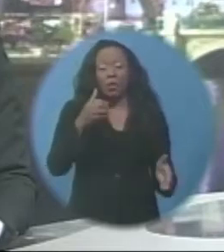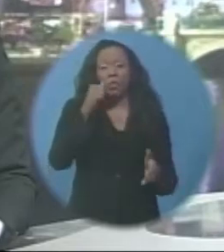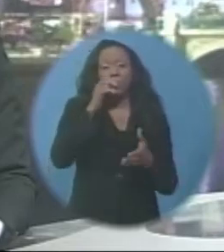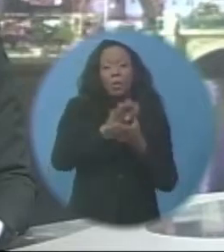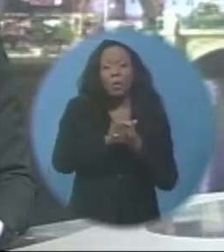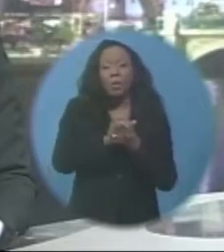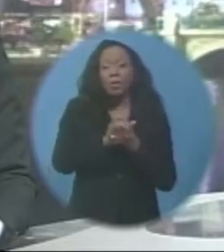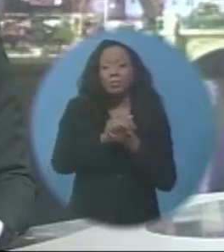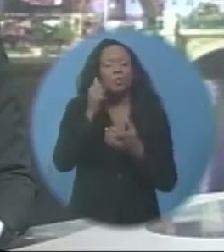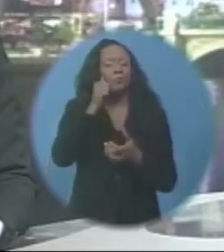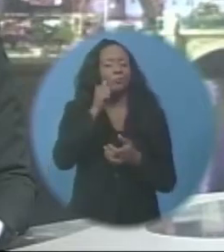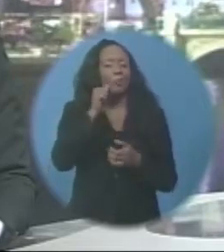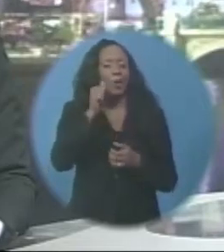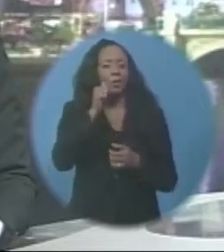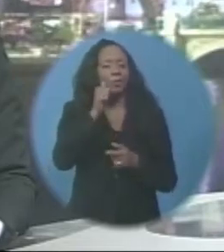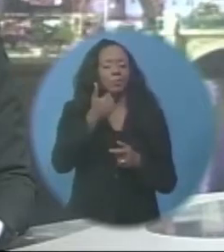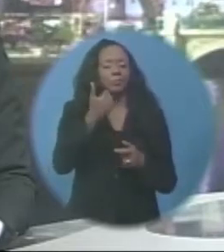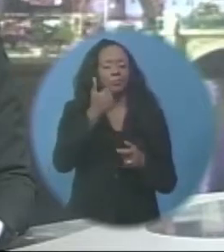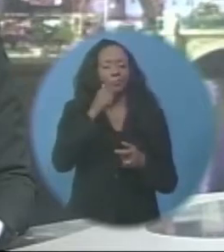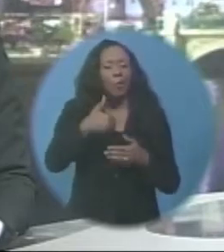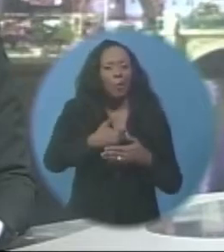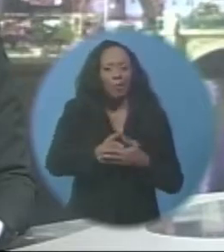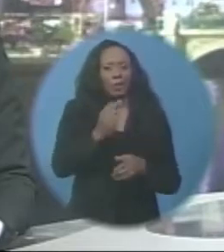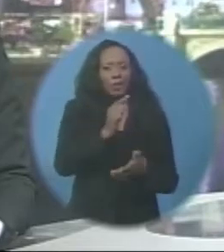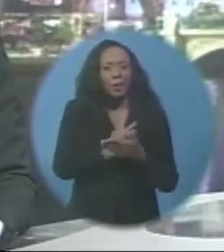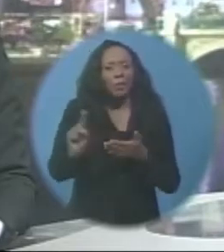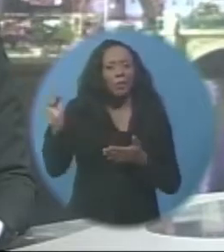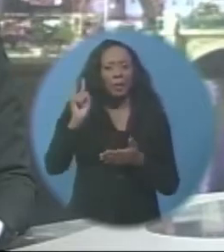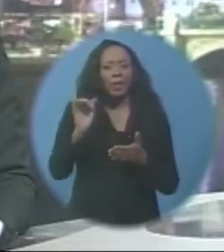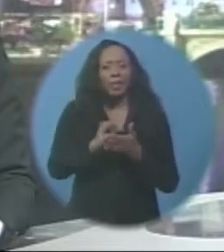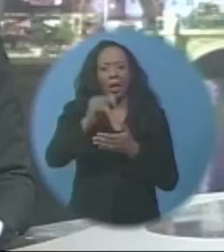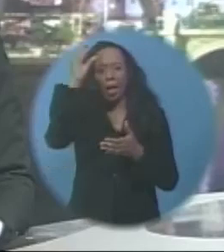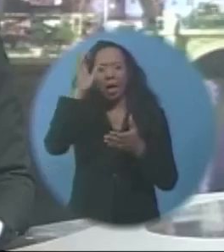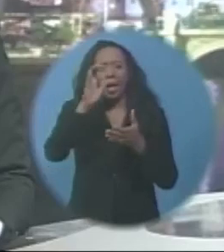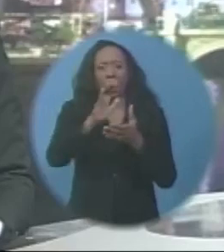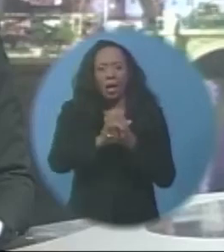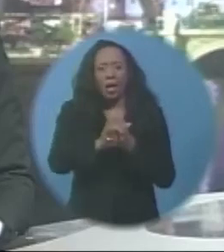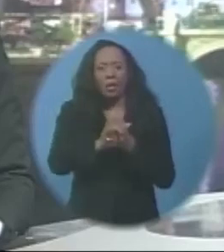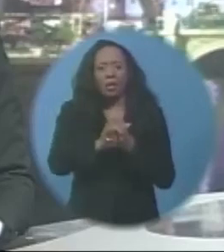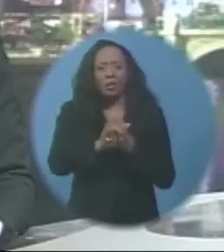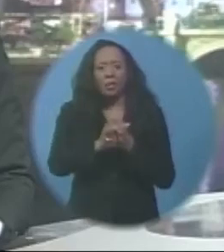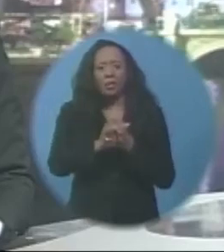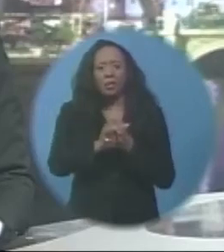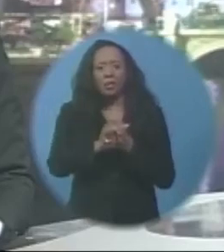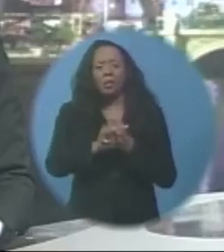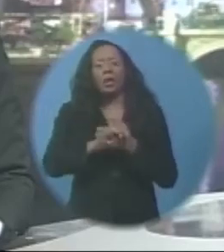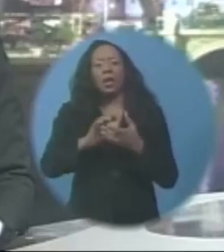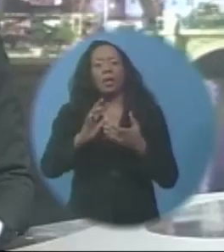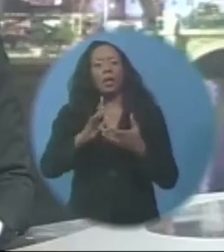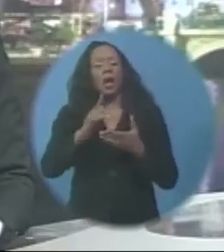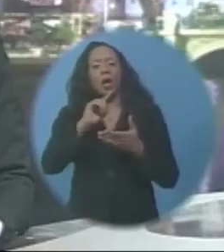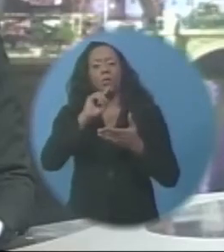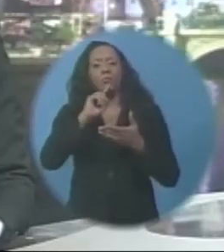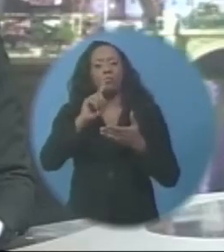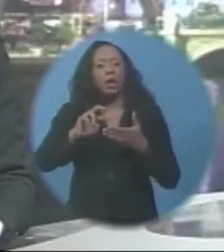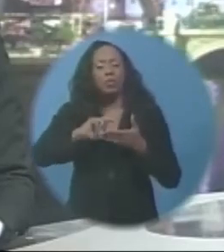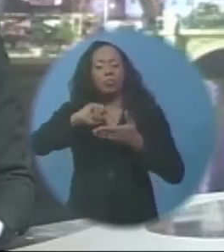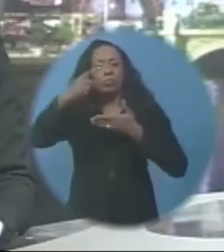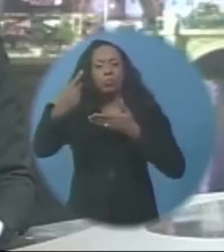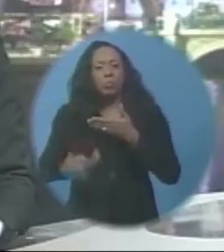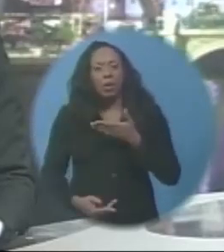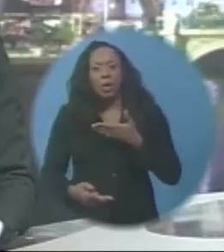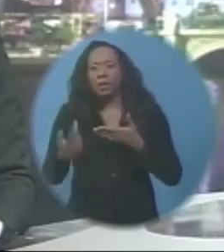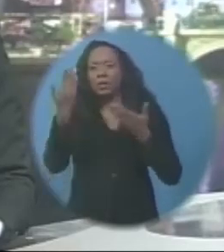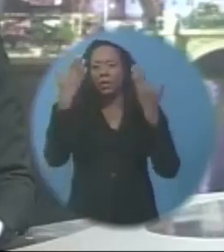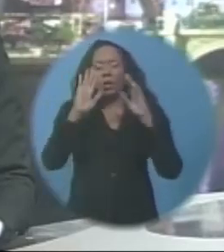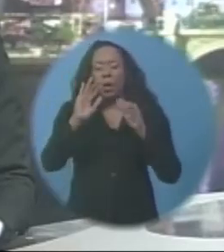Poland last week by satellite phone that her husband had fallen into the Atlantic and that she didn't know how to turn back the boat and fetch him. CBC